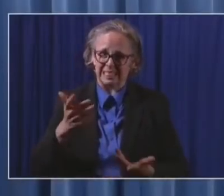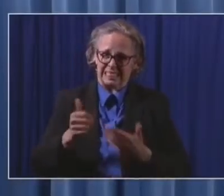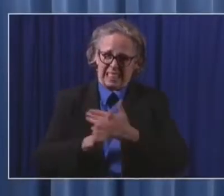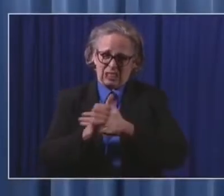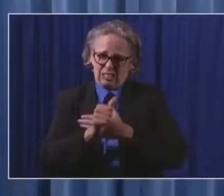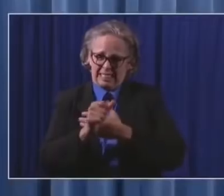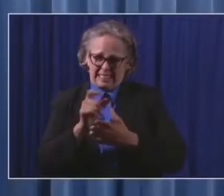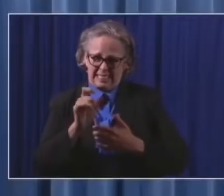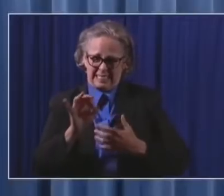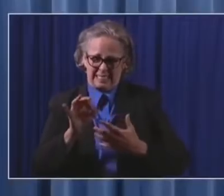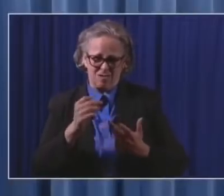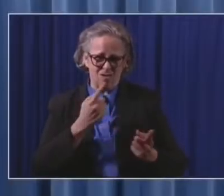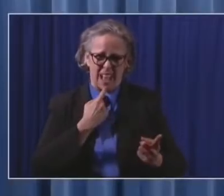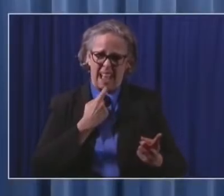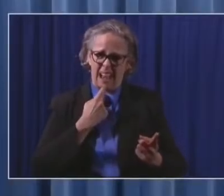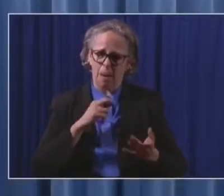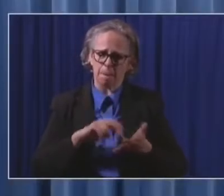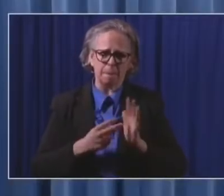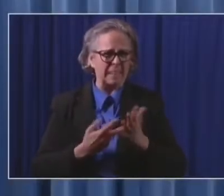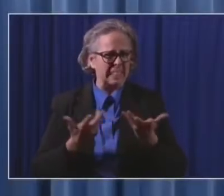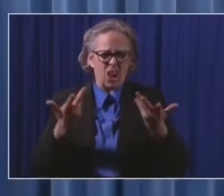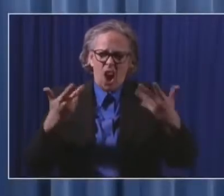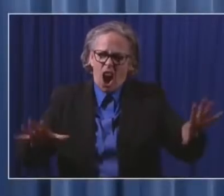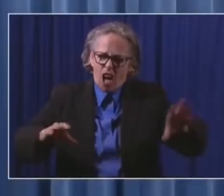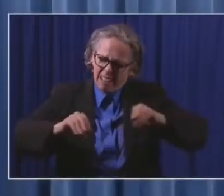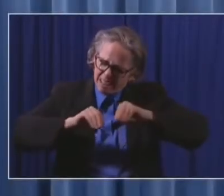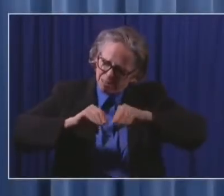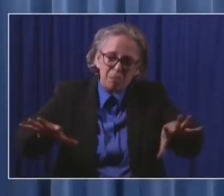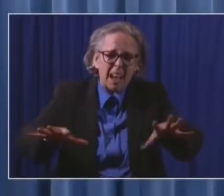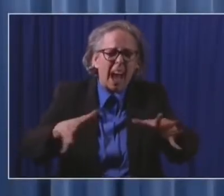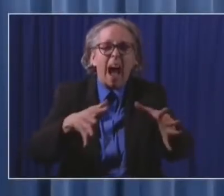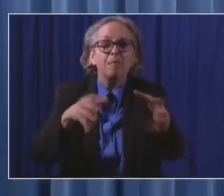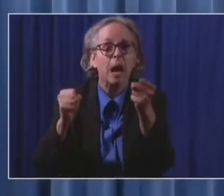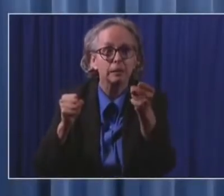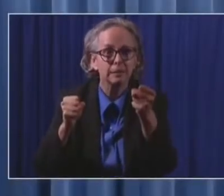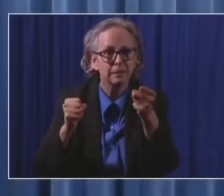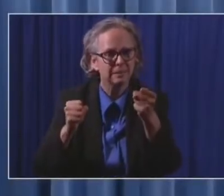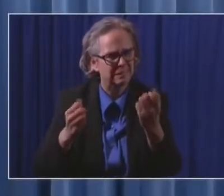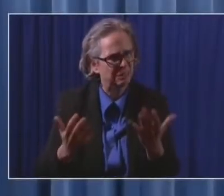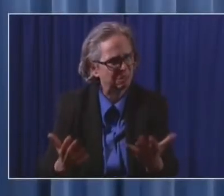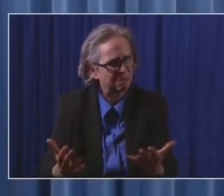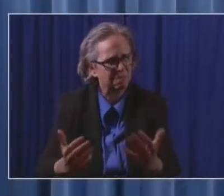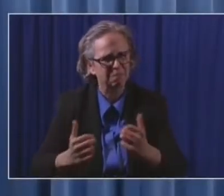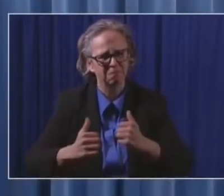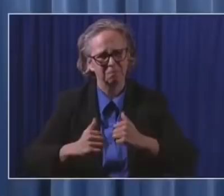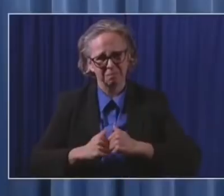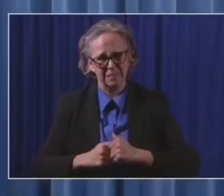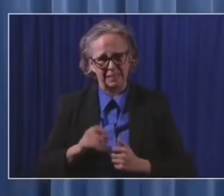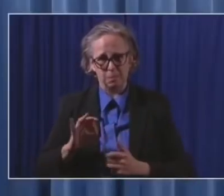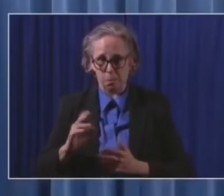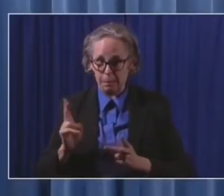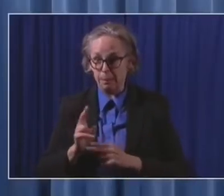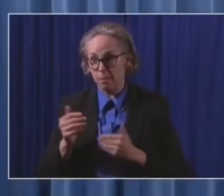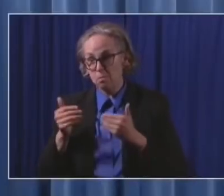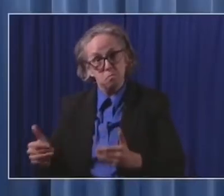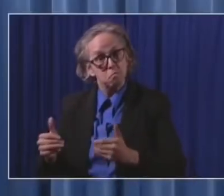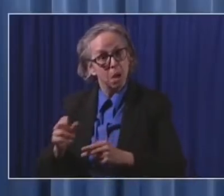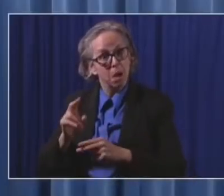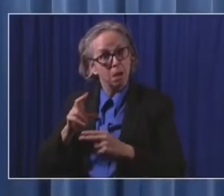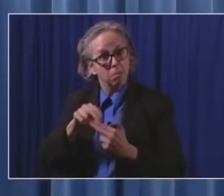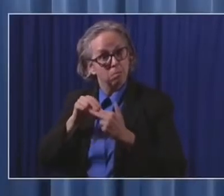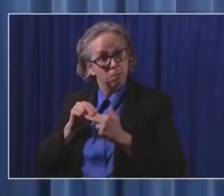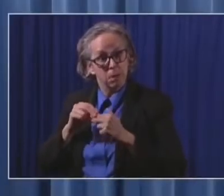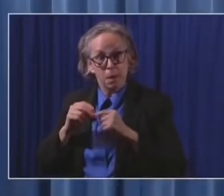level, and with all the things that go with that and the danger that goes with it. When you get to the red level, things are moving pretty